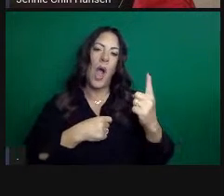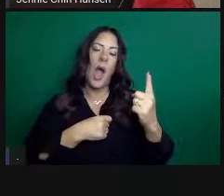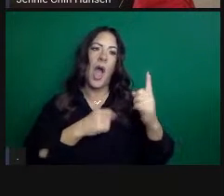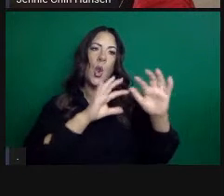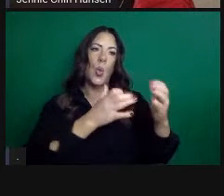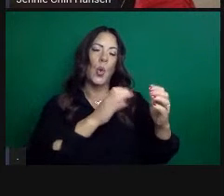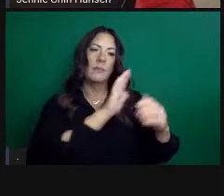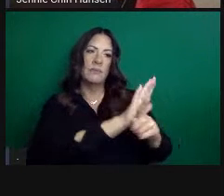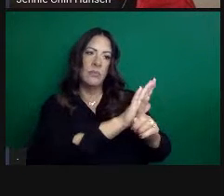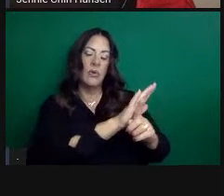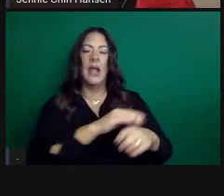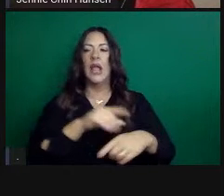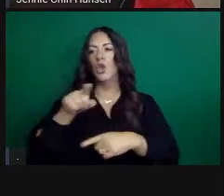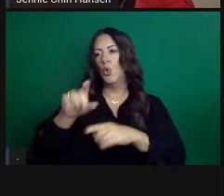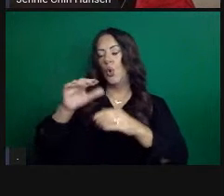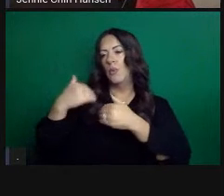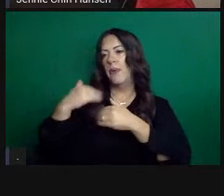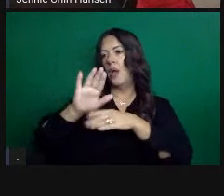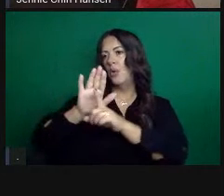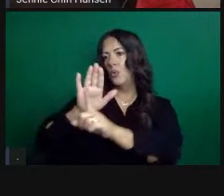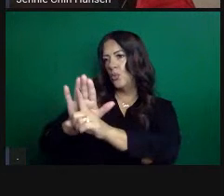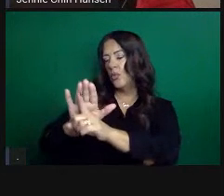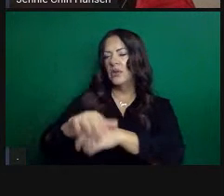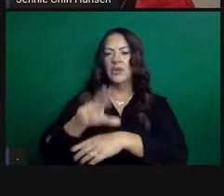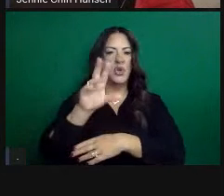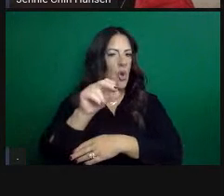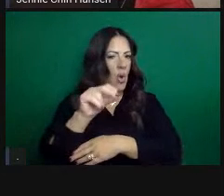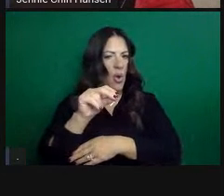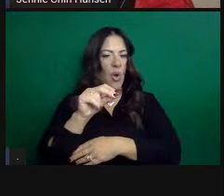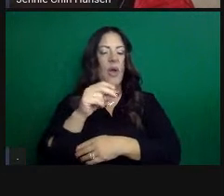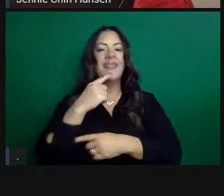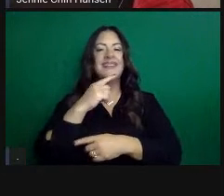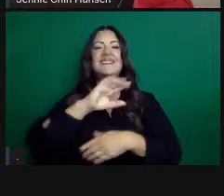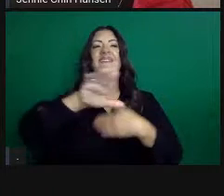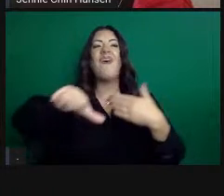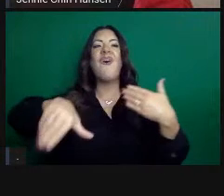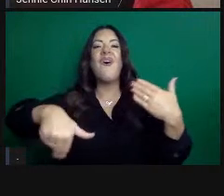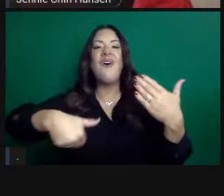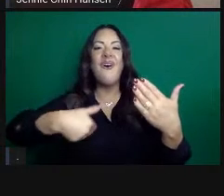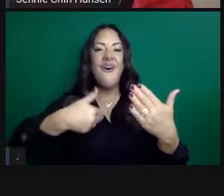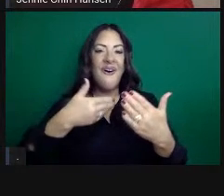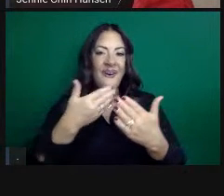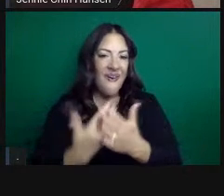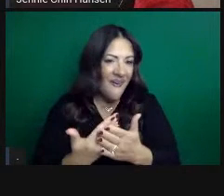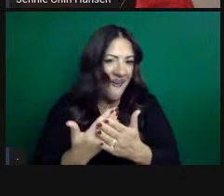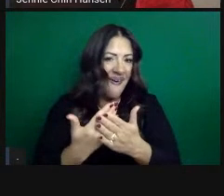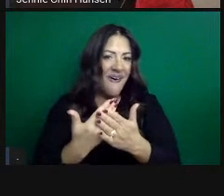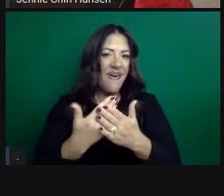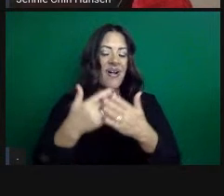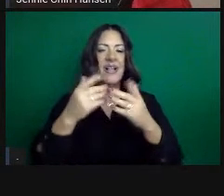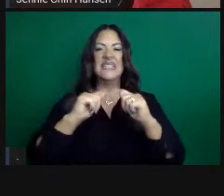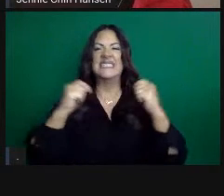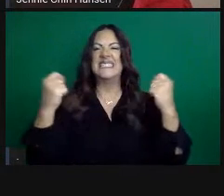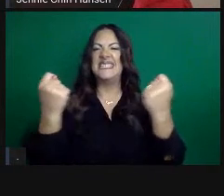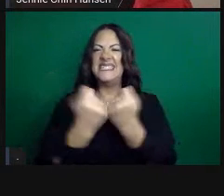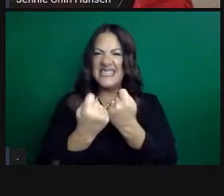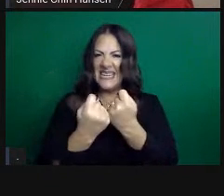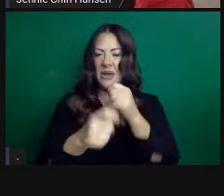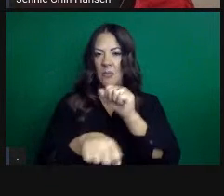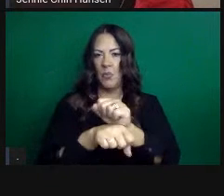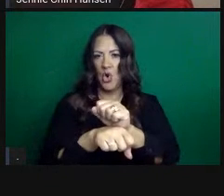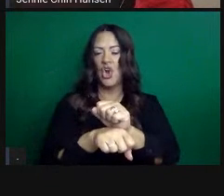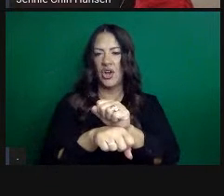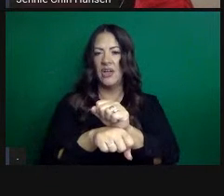another part, and this is not just baton passing. This was a team,